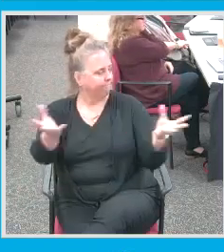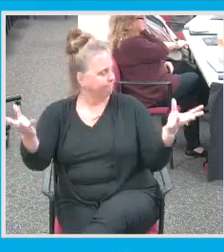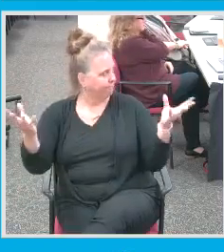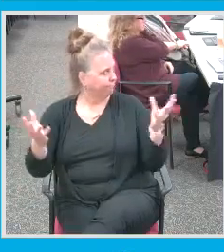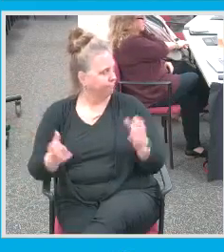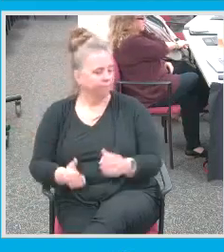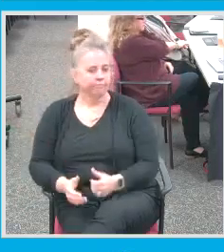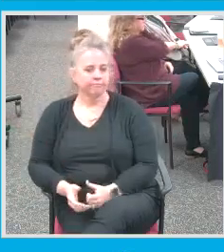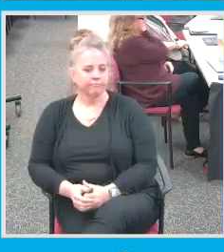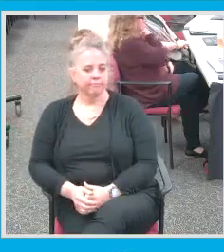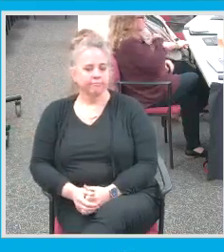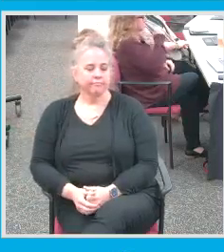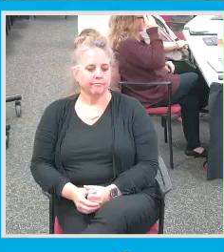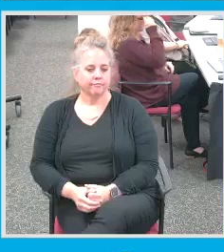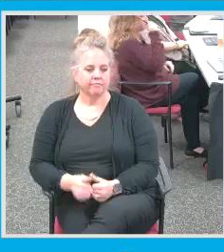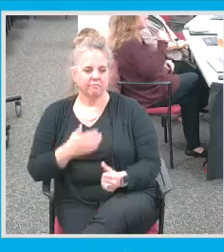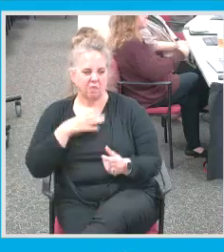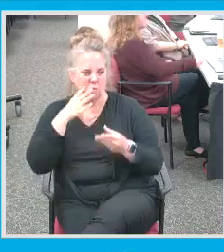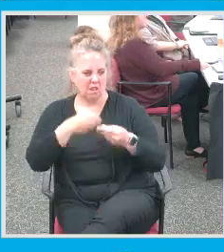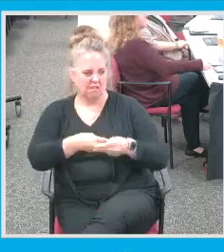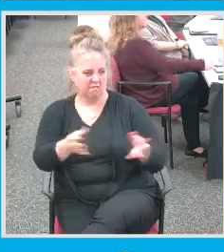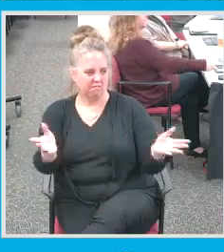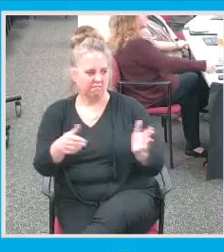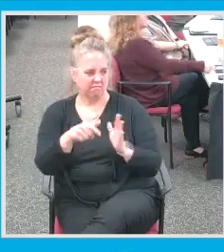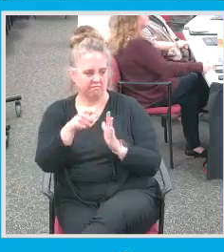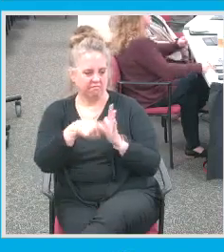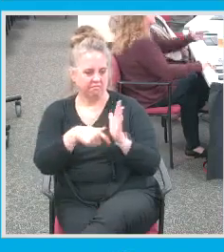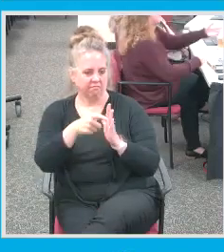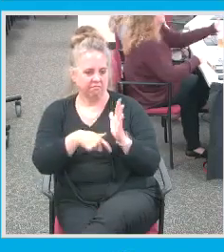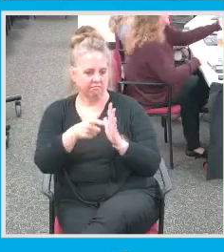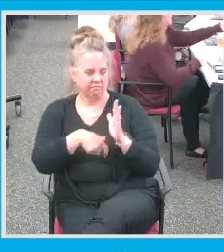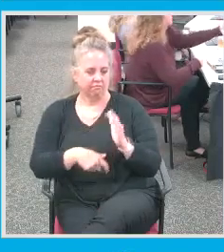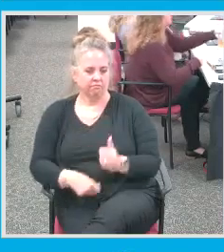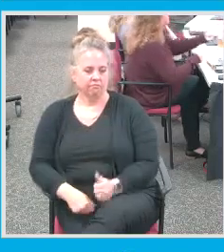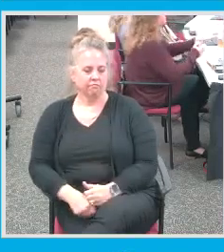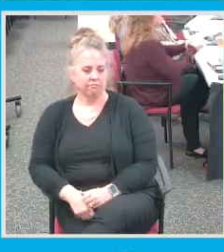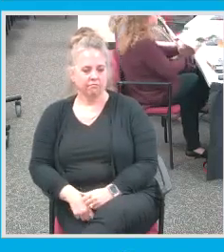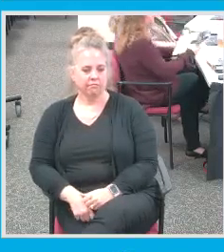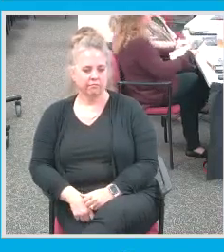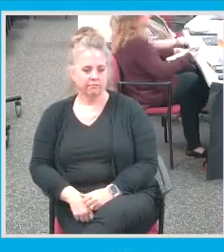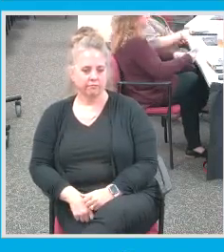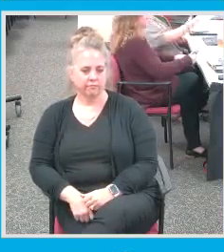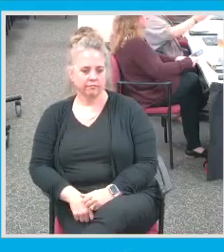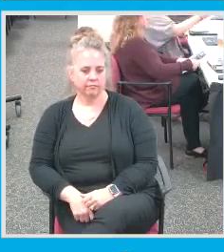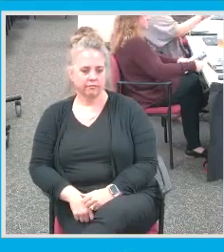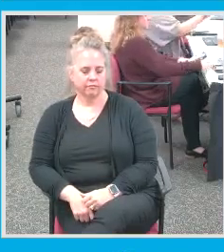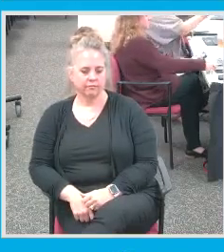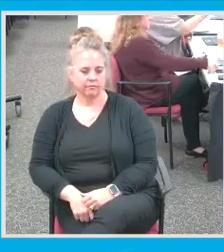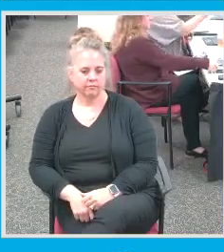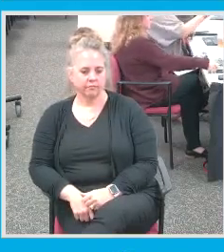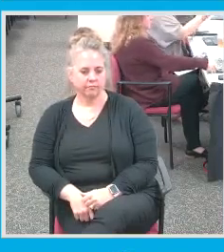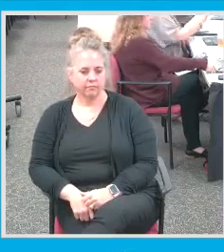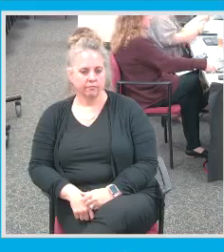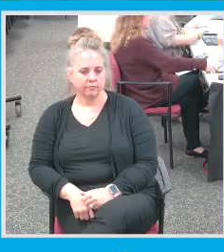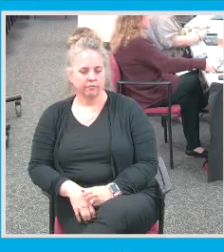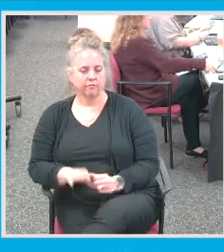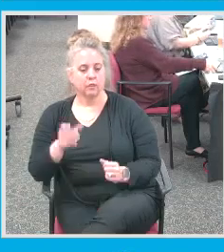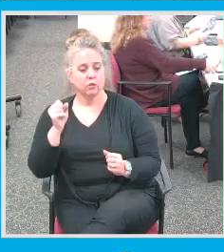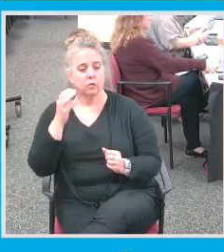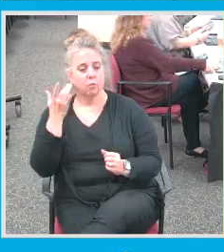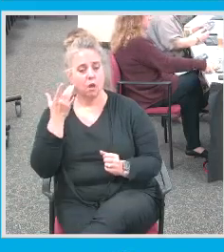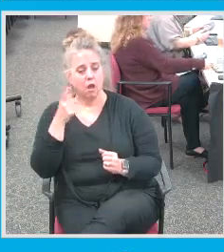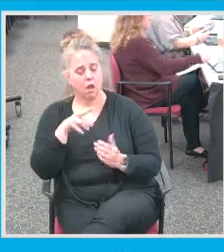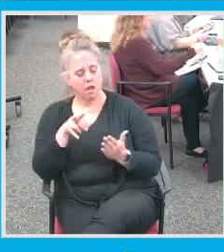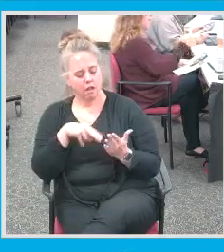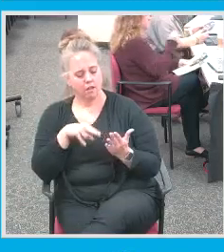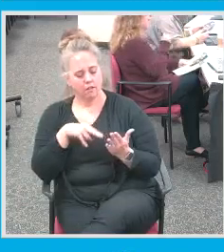around. My goal in giving you this packet is that you'll think about these words after this meeting today, and